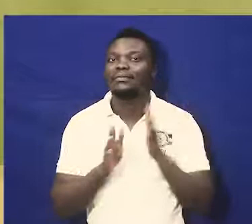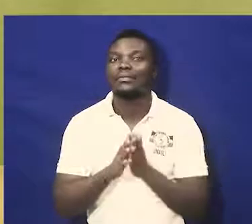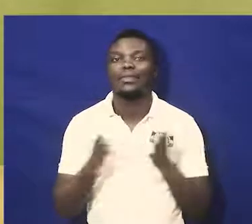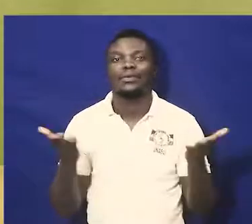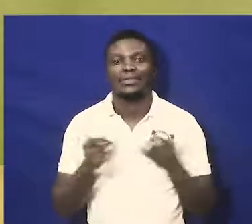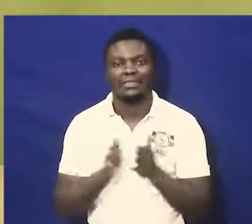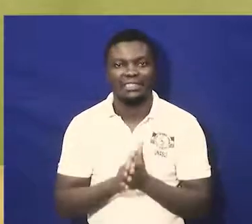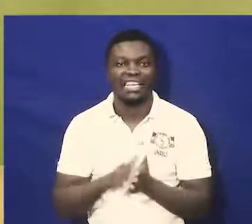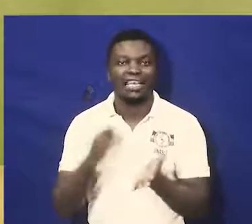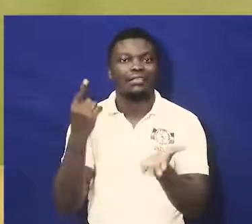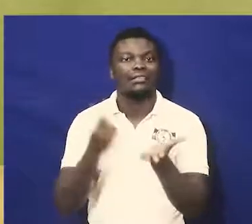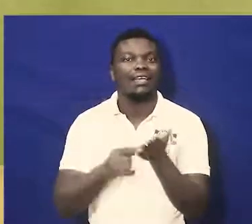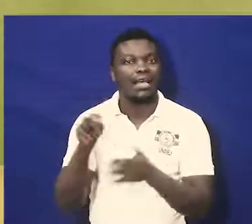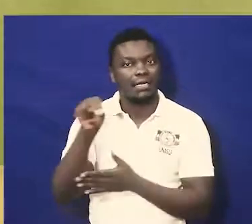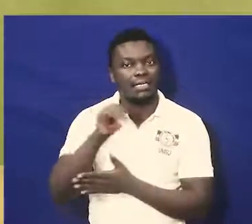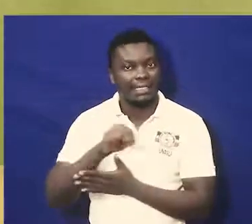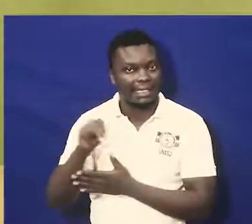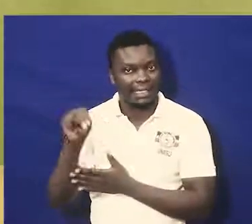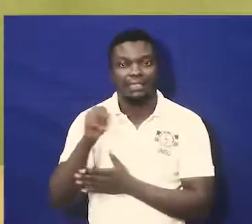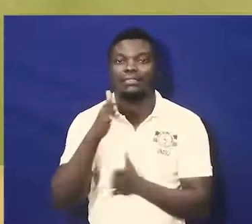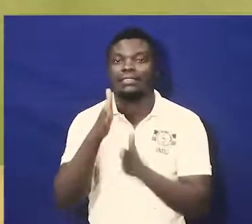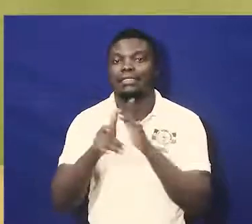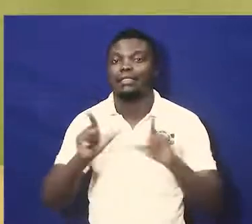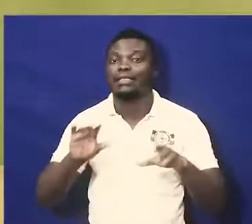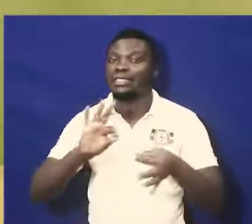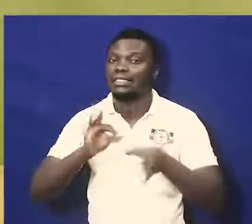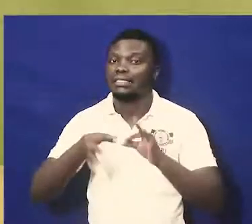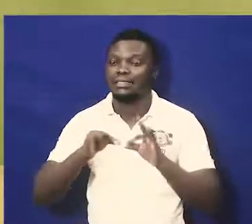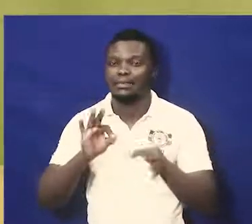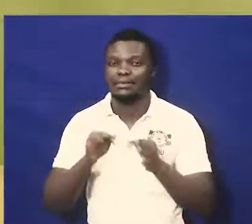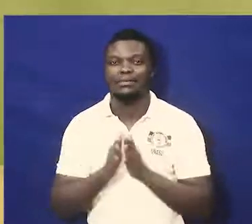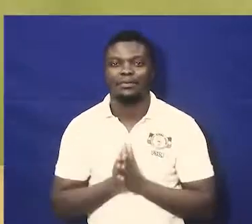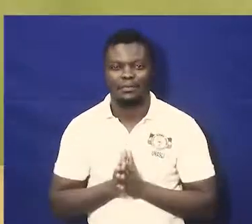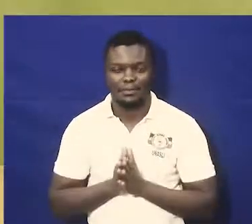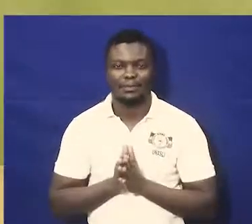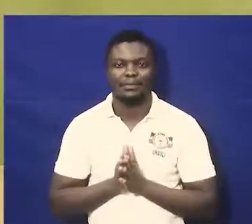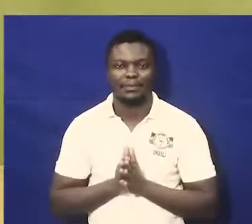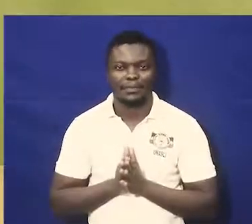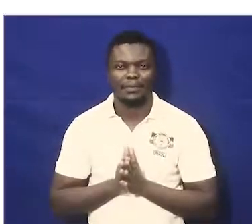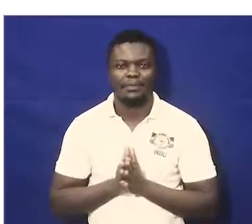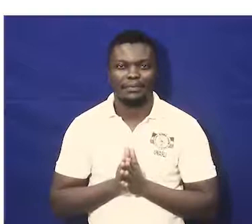the Uganda National Association of Sign Language Interpreters.